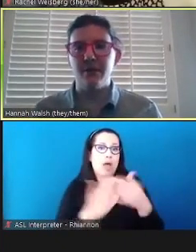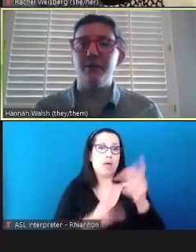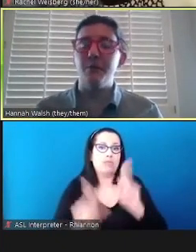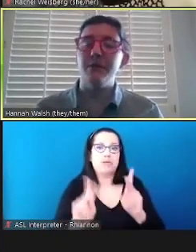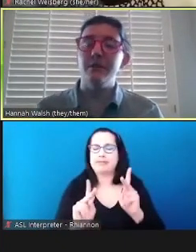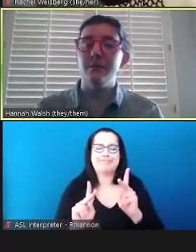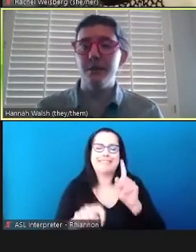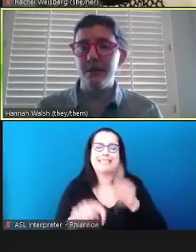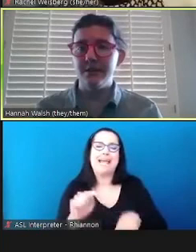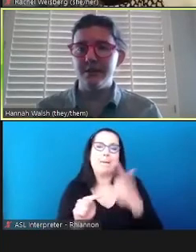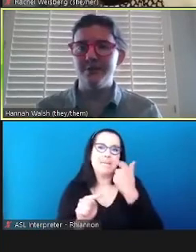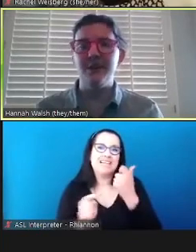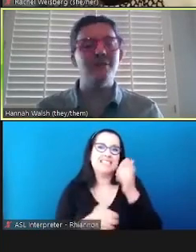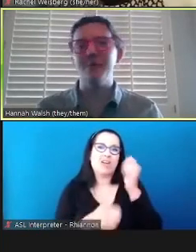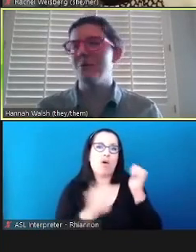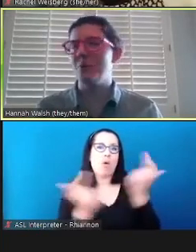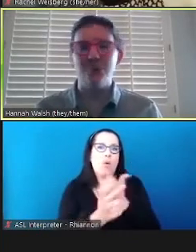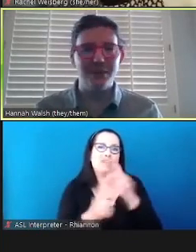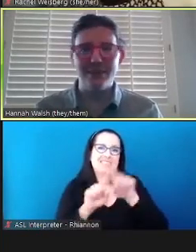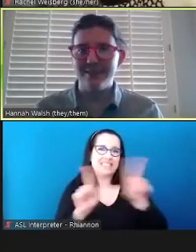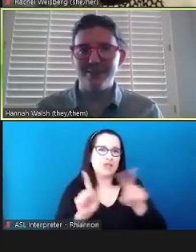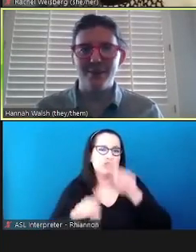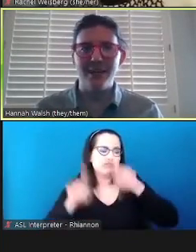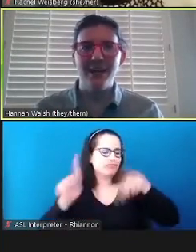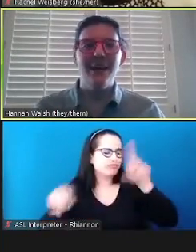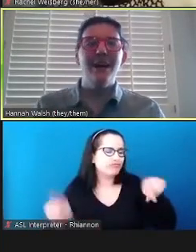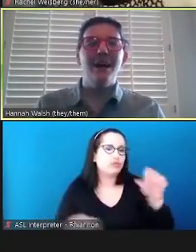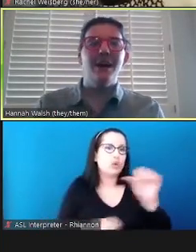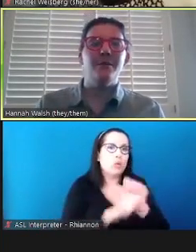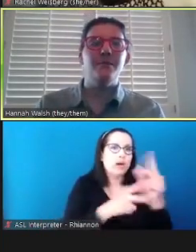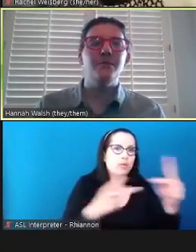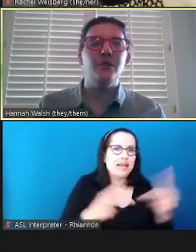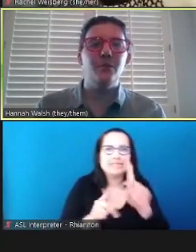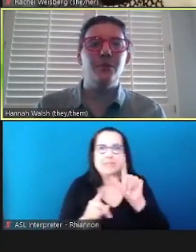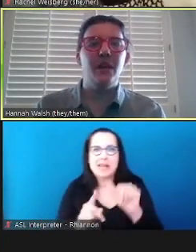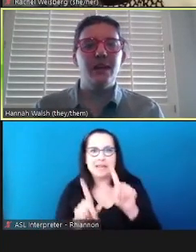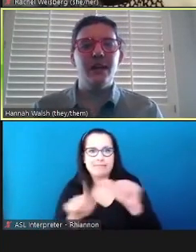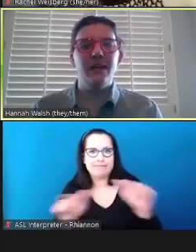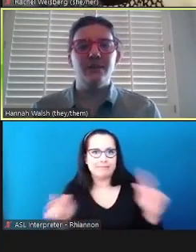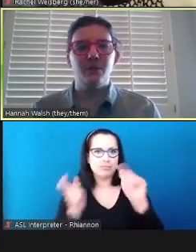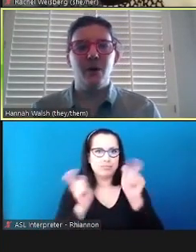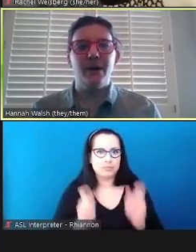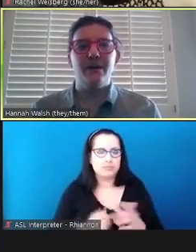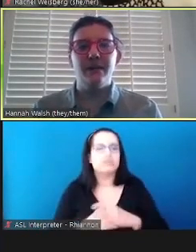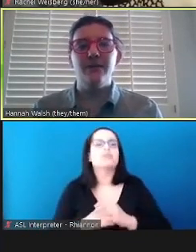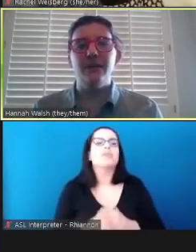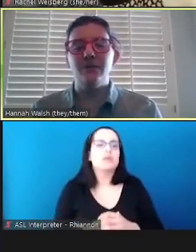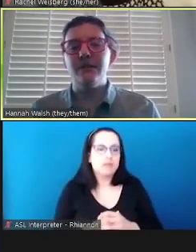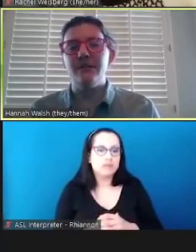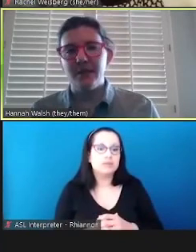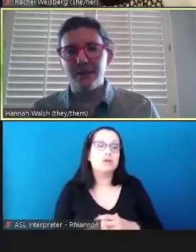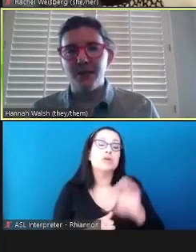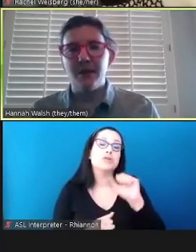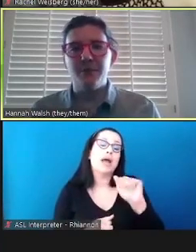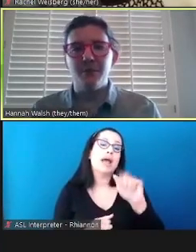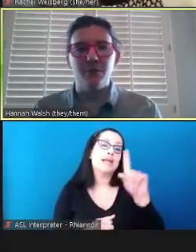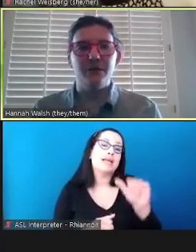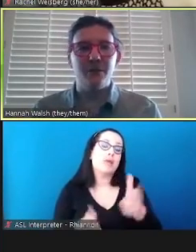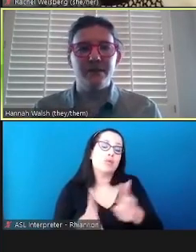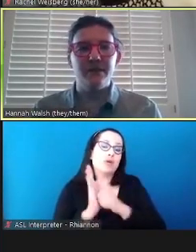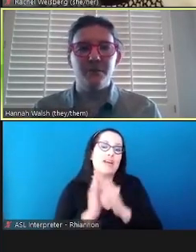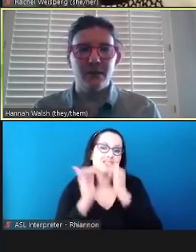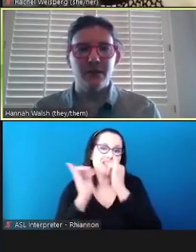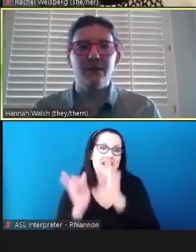is different, everyone's disability is different, everyone's workplace is different. So the ADA does require an individualized assessment of